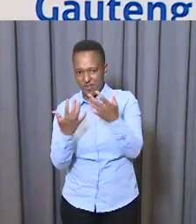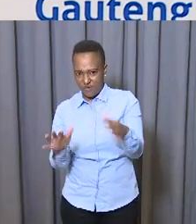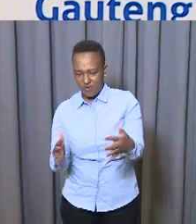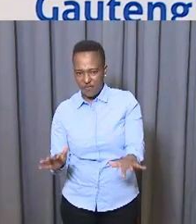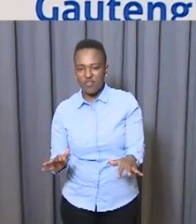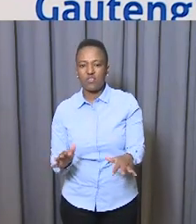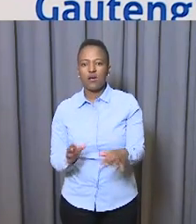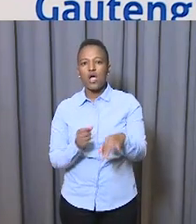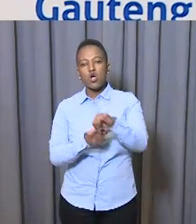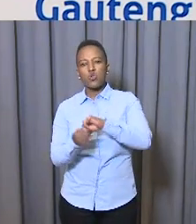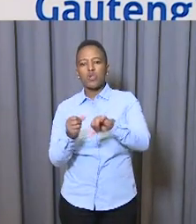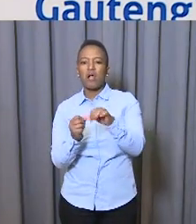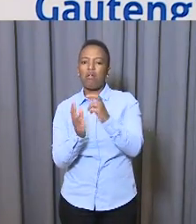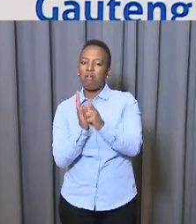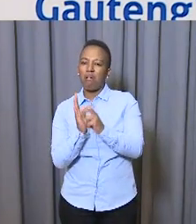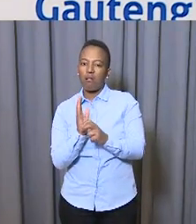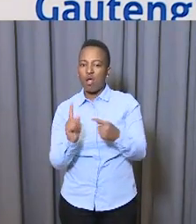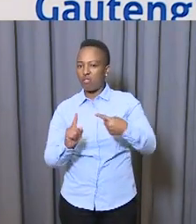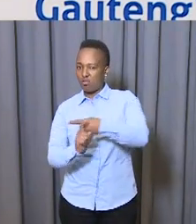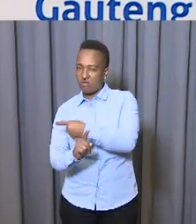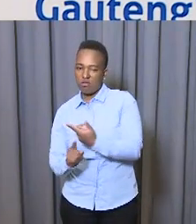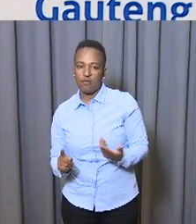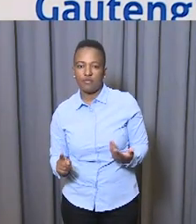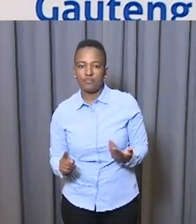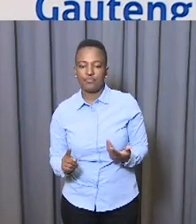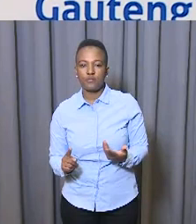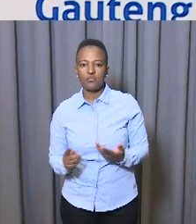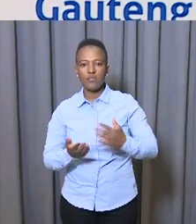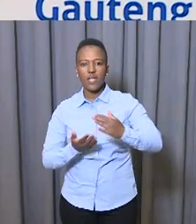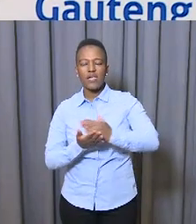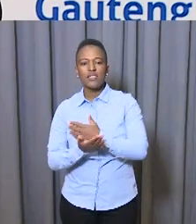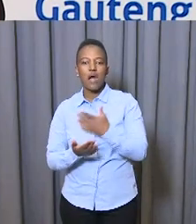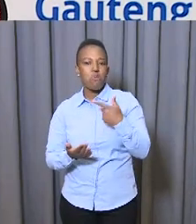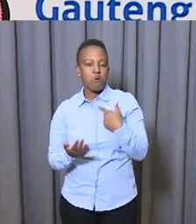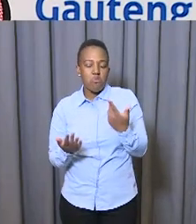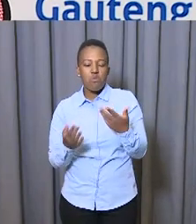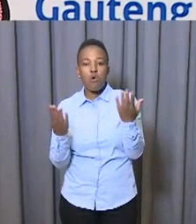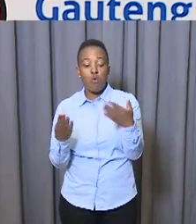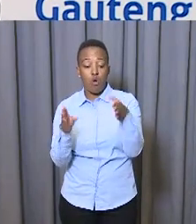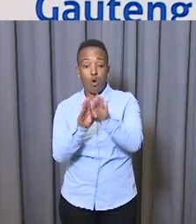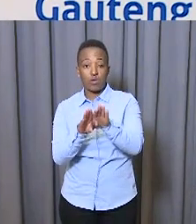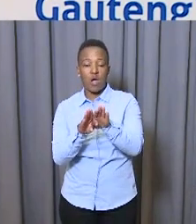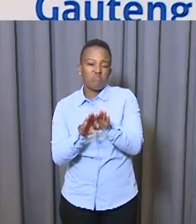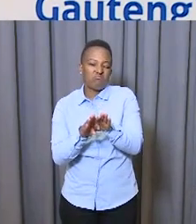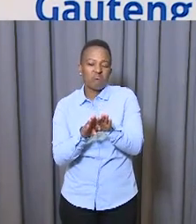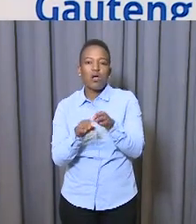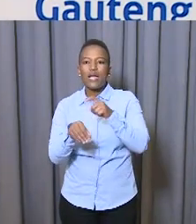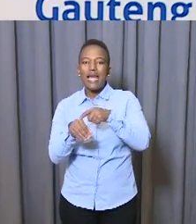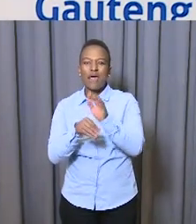crime prevention, which is ongoing, that police do, those that are breaking the curfew, wish to remind